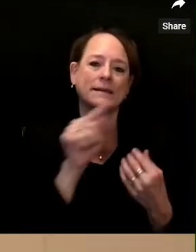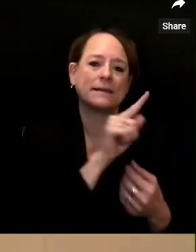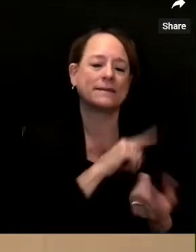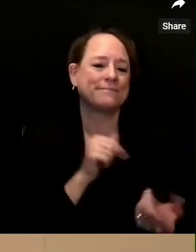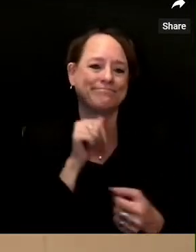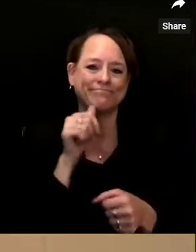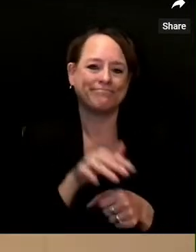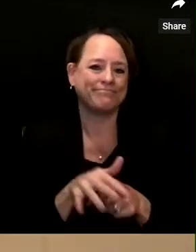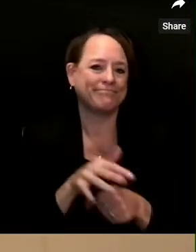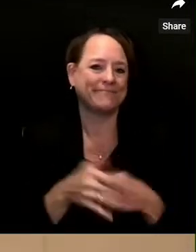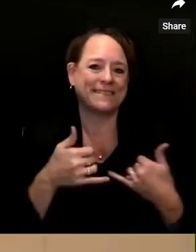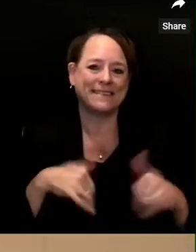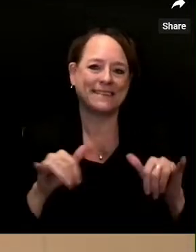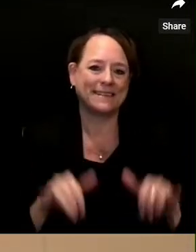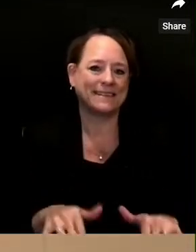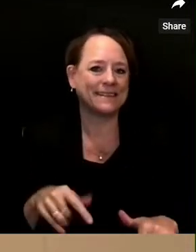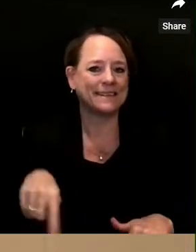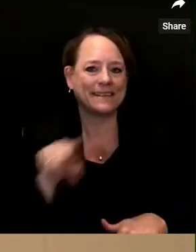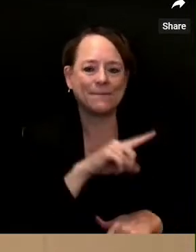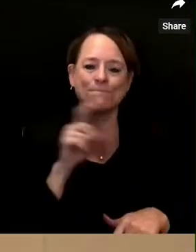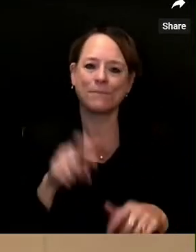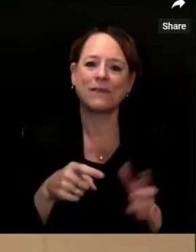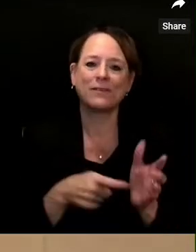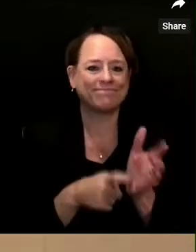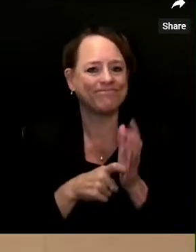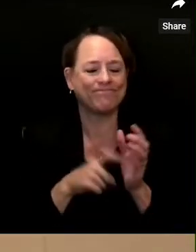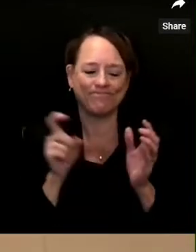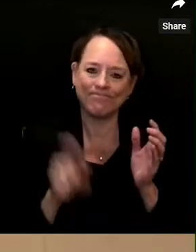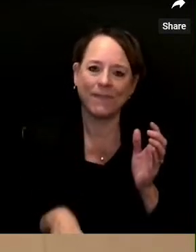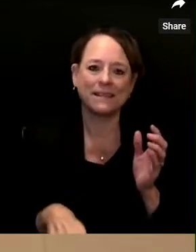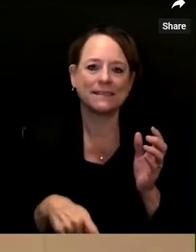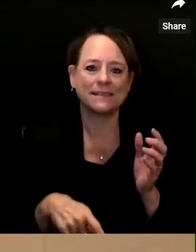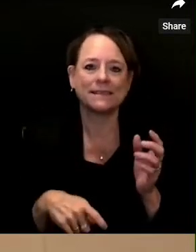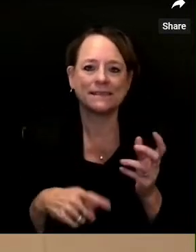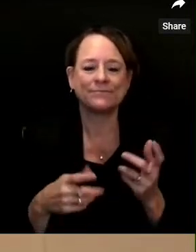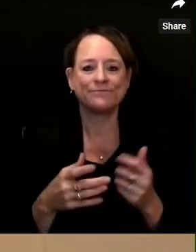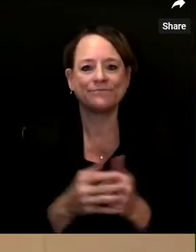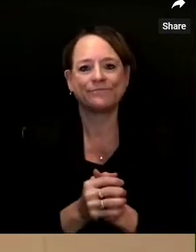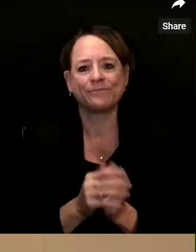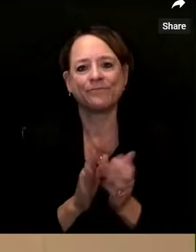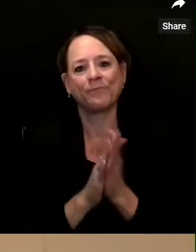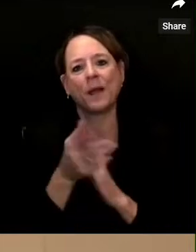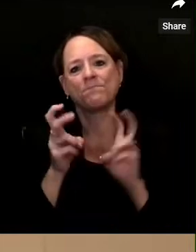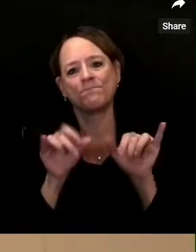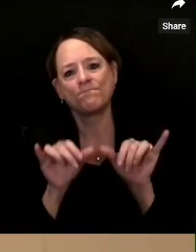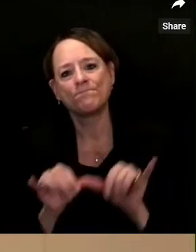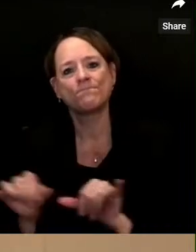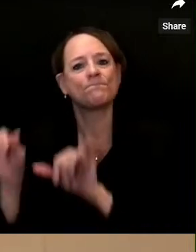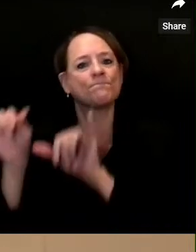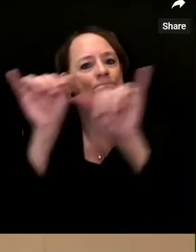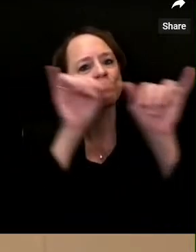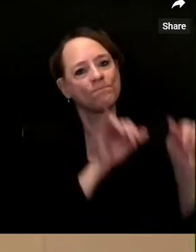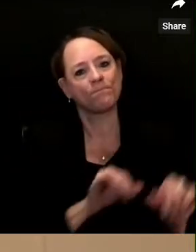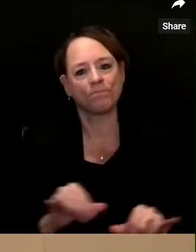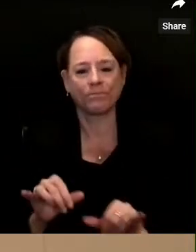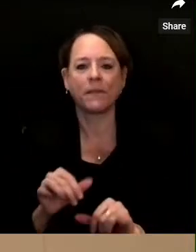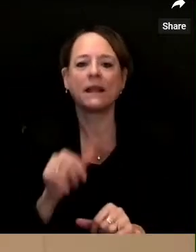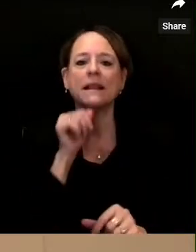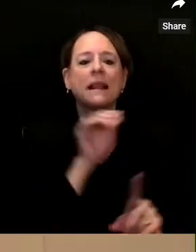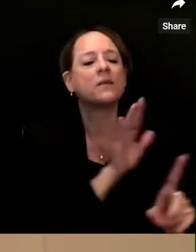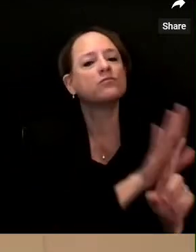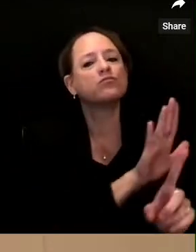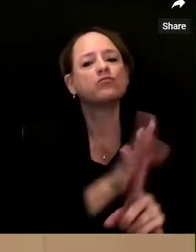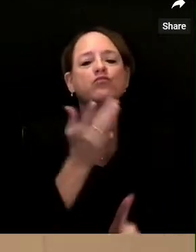everybody wear masks as the norm, not leaving it to a personal decision, when we're in those congregate settings, indoor,